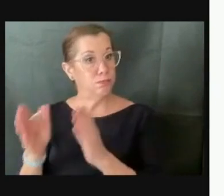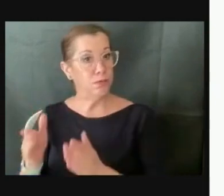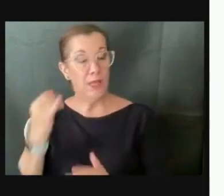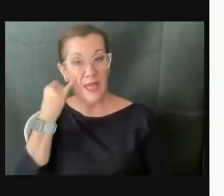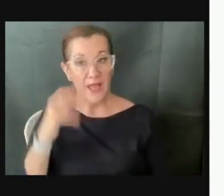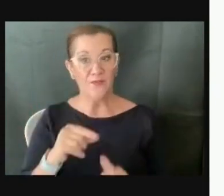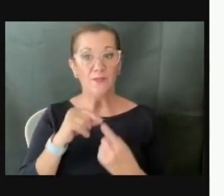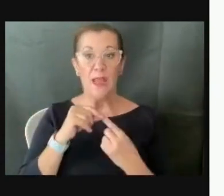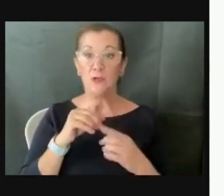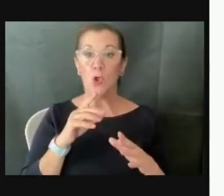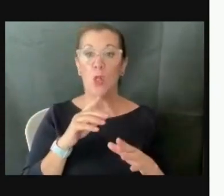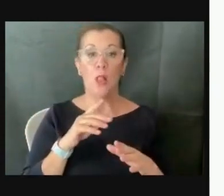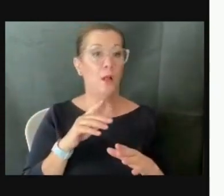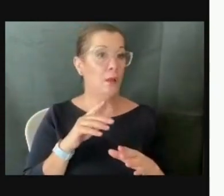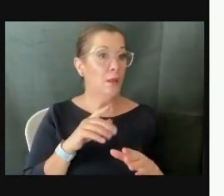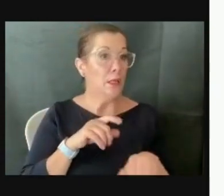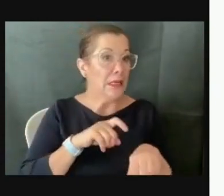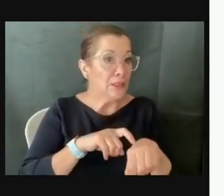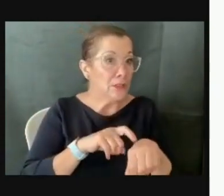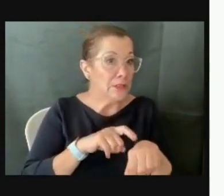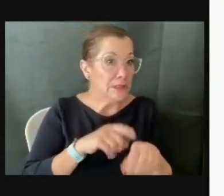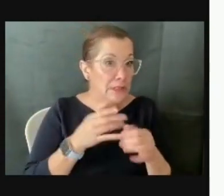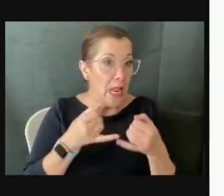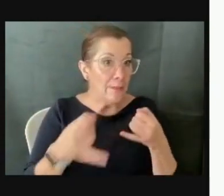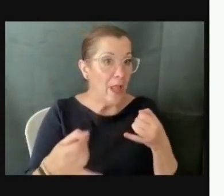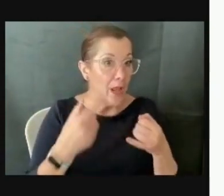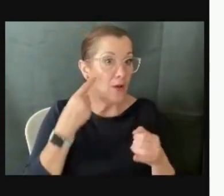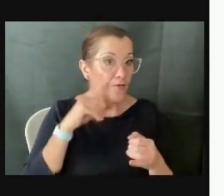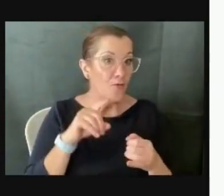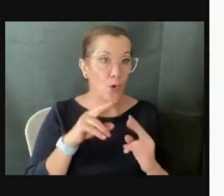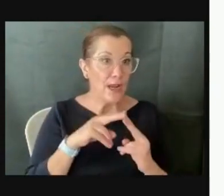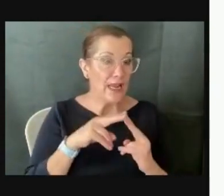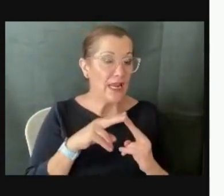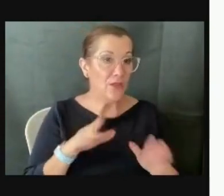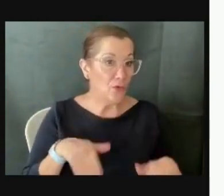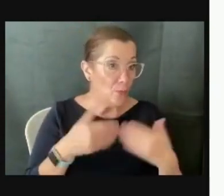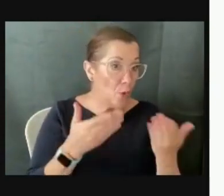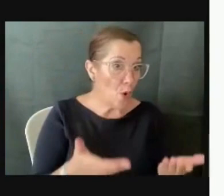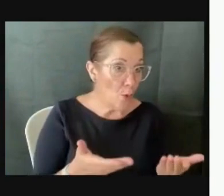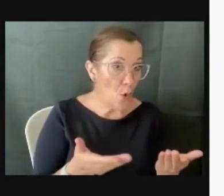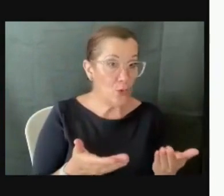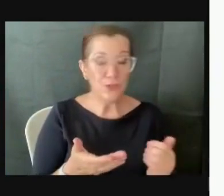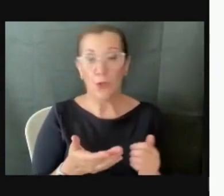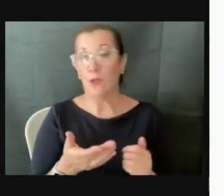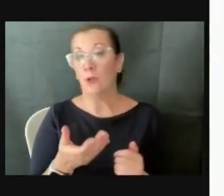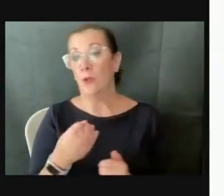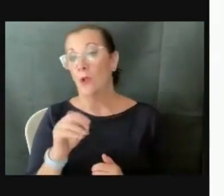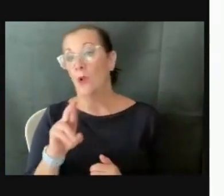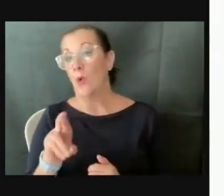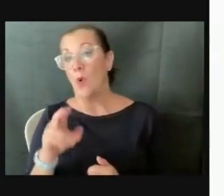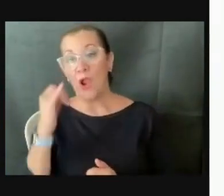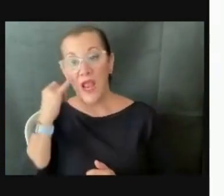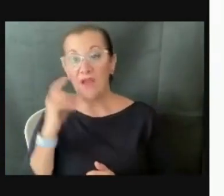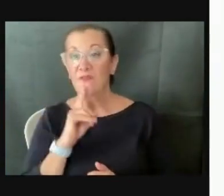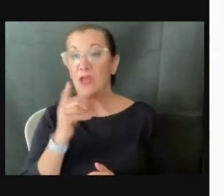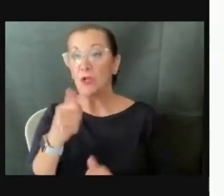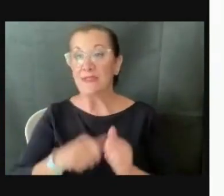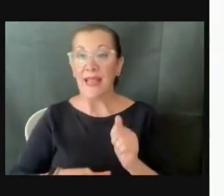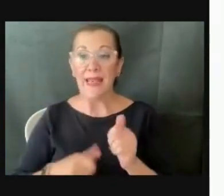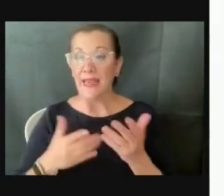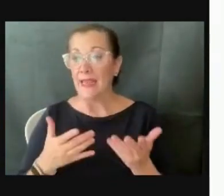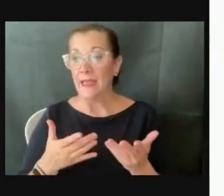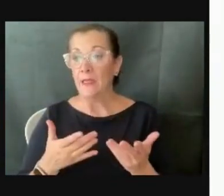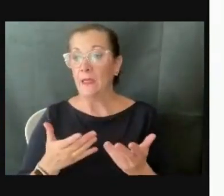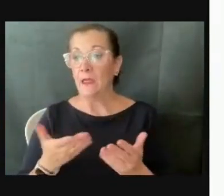terms, for either the proposal or if there is anything